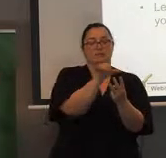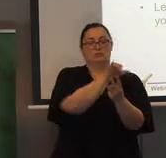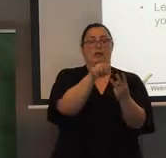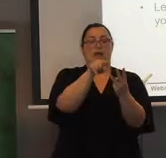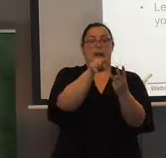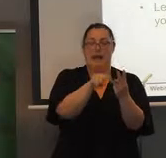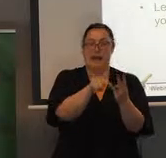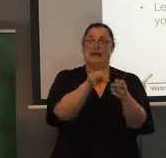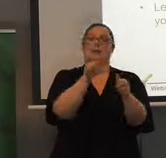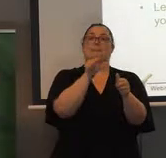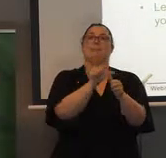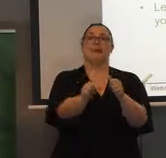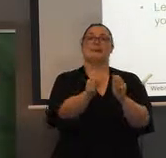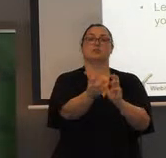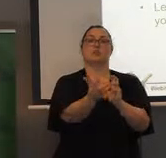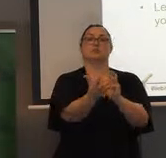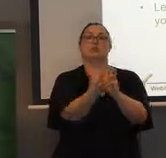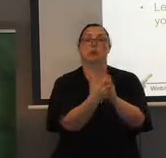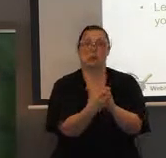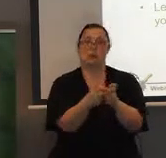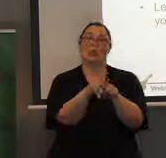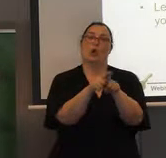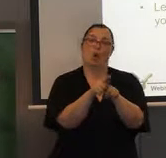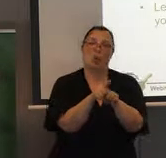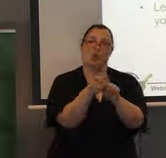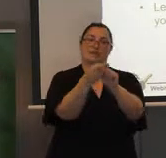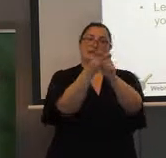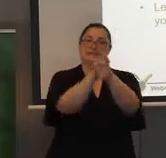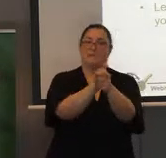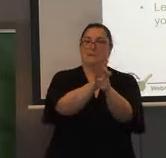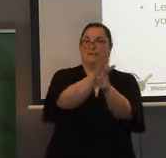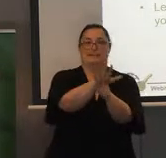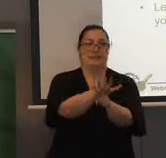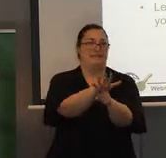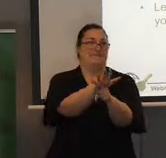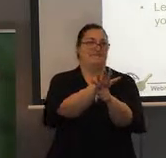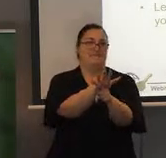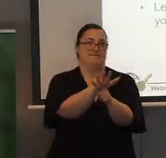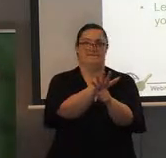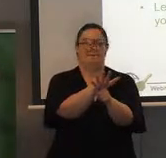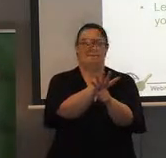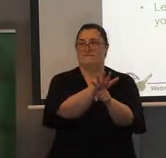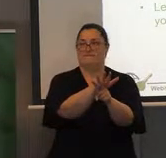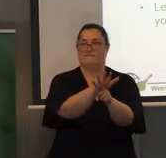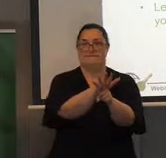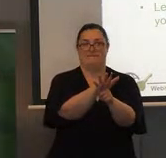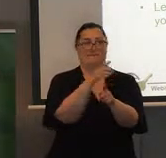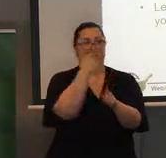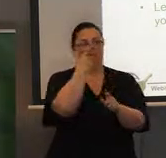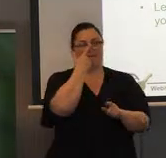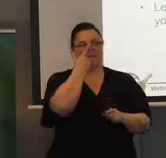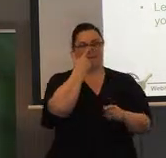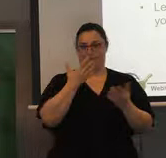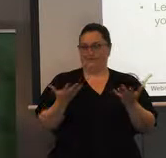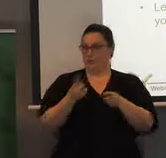would take on board what we said, that would learn and grow and be able to produce accessible work.